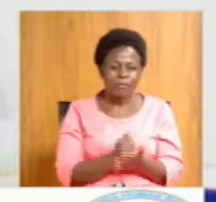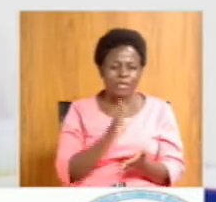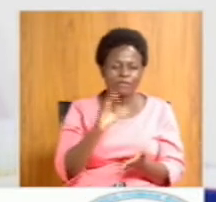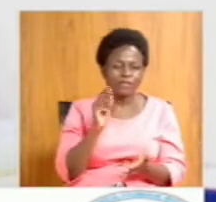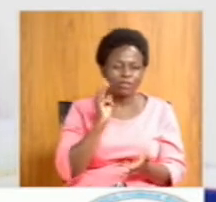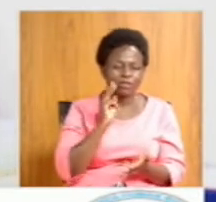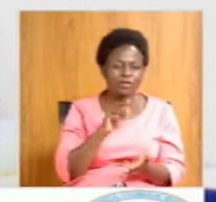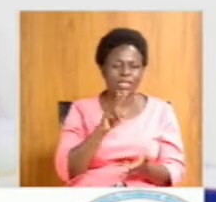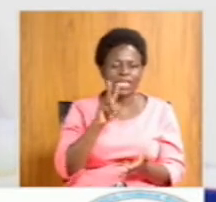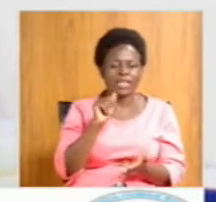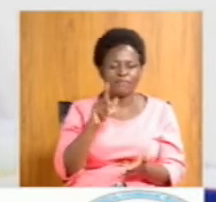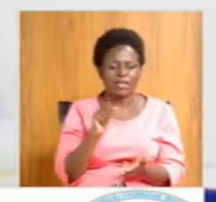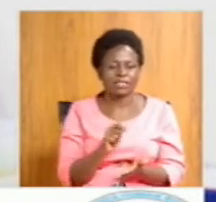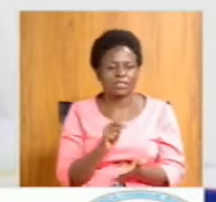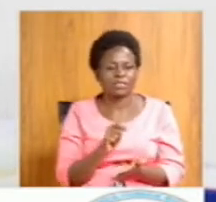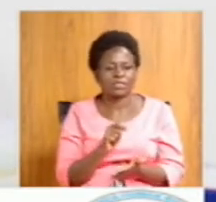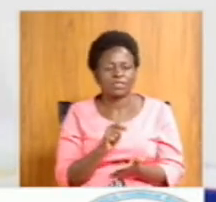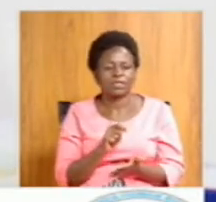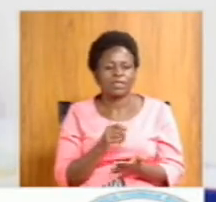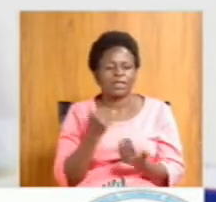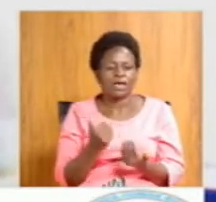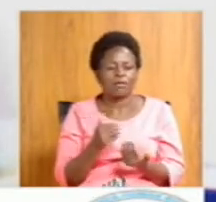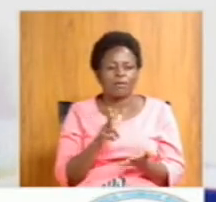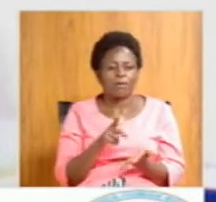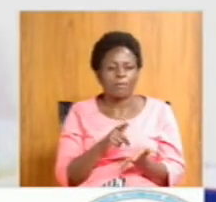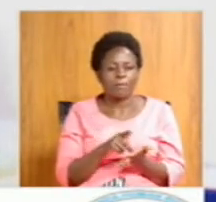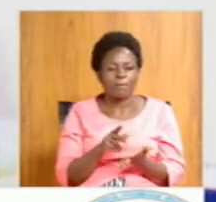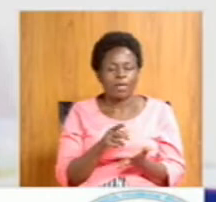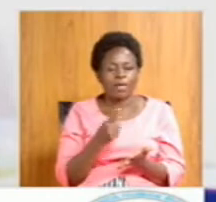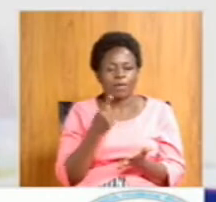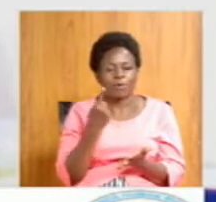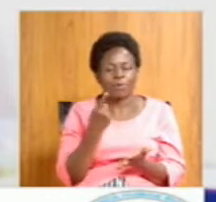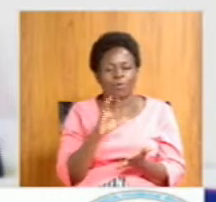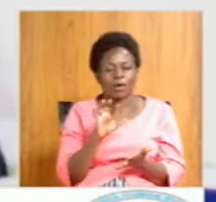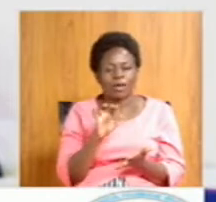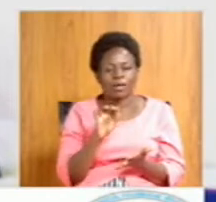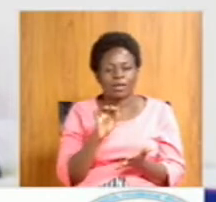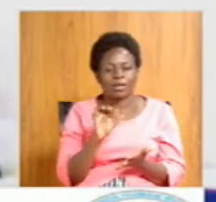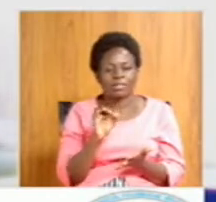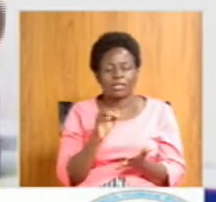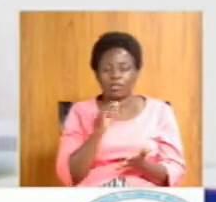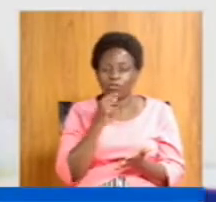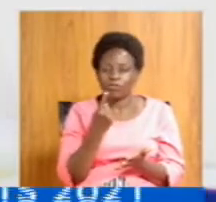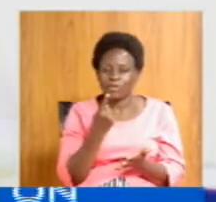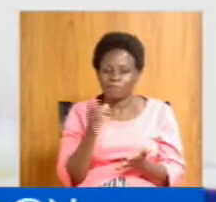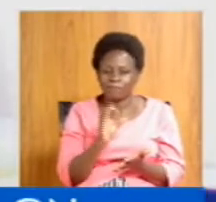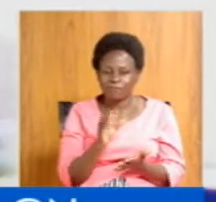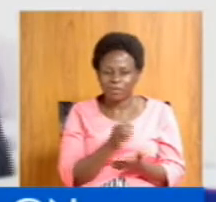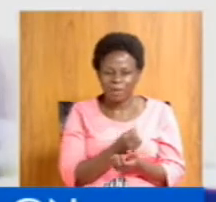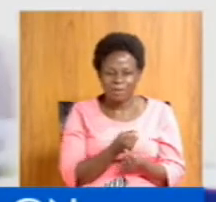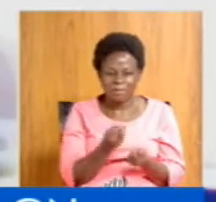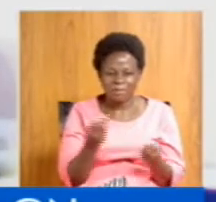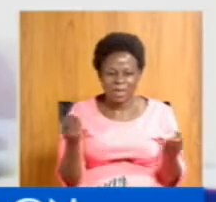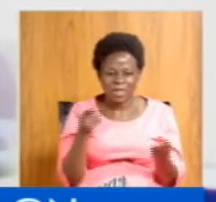$1 in vat tons was now paying $180 not only one company but so